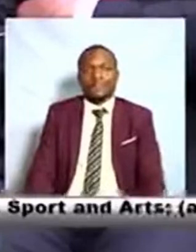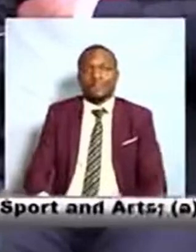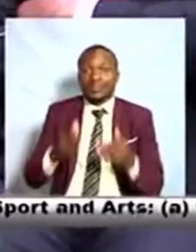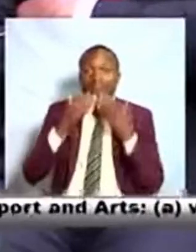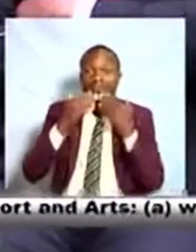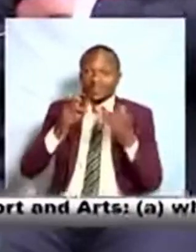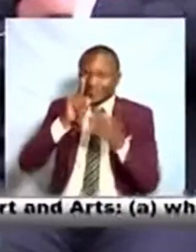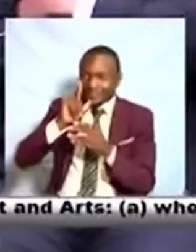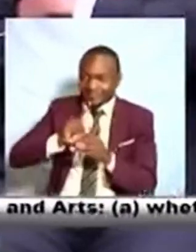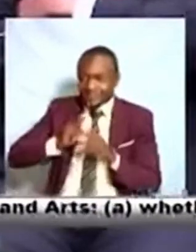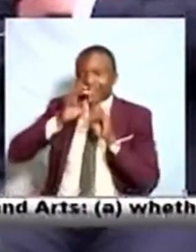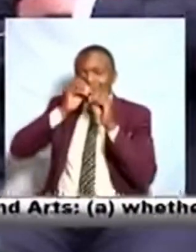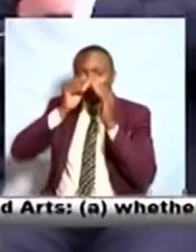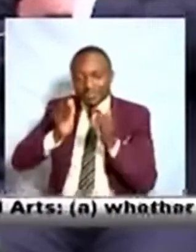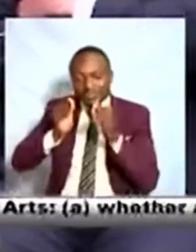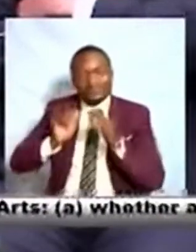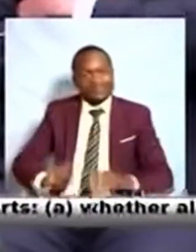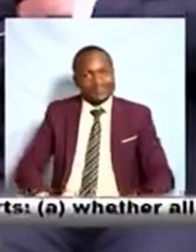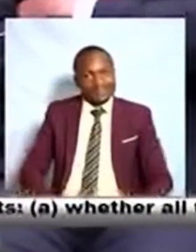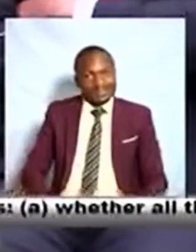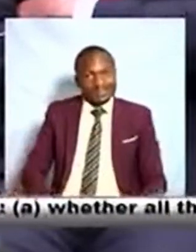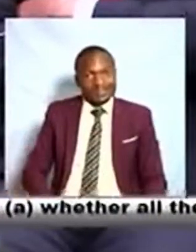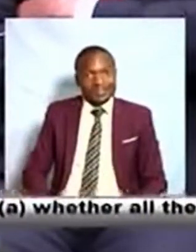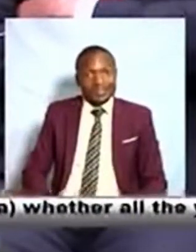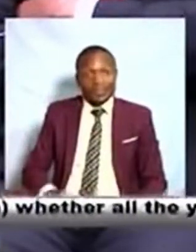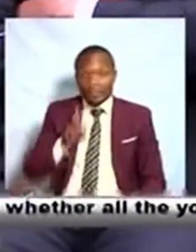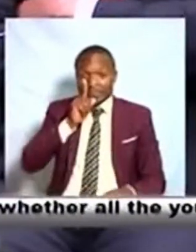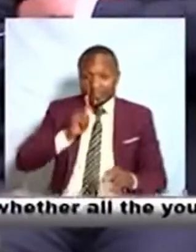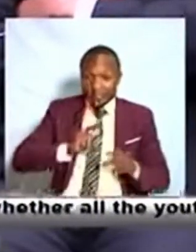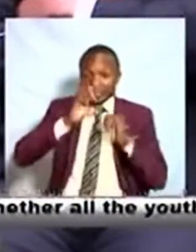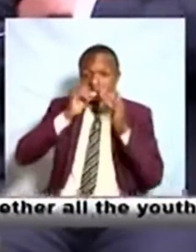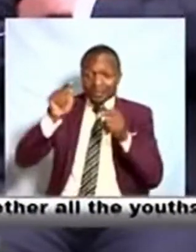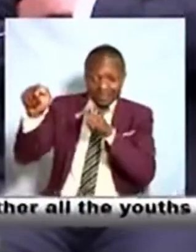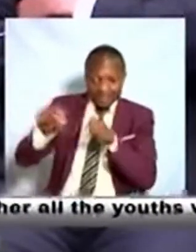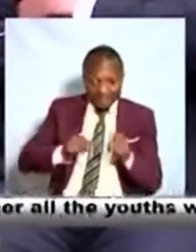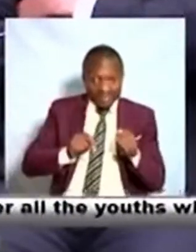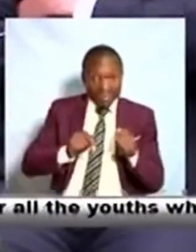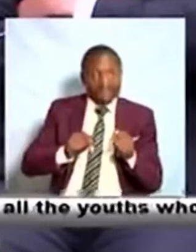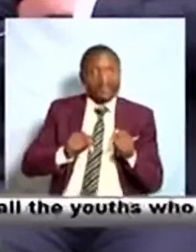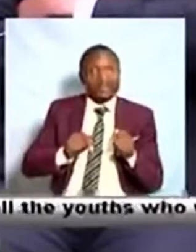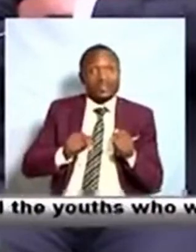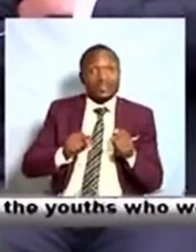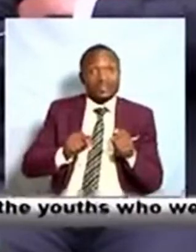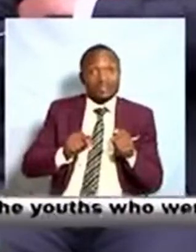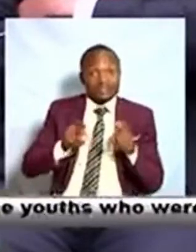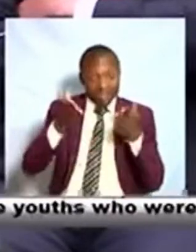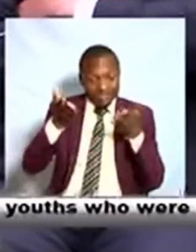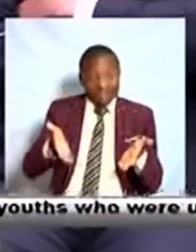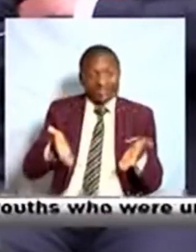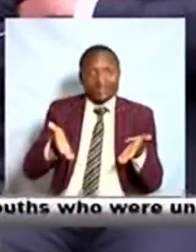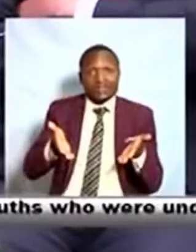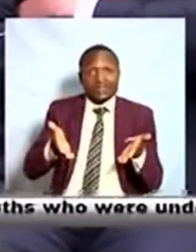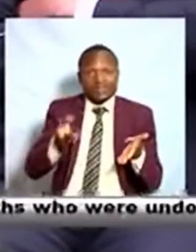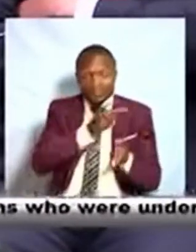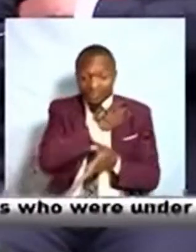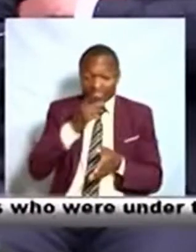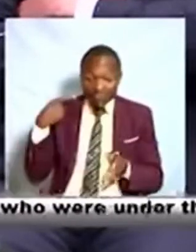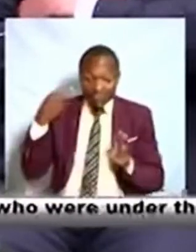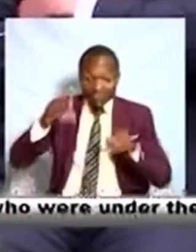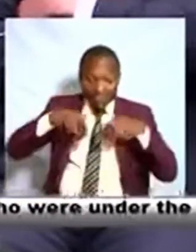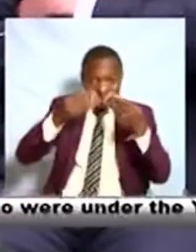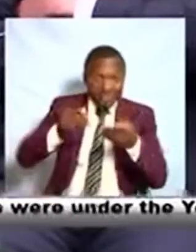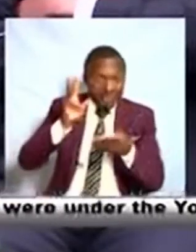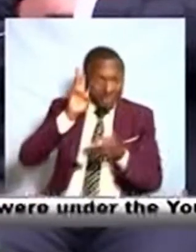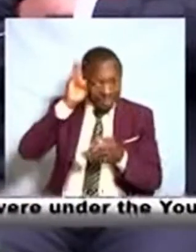Thank you, Madam Speaker. In fact, Madam Speaker, we are coming to this House to render a ministerial statement